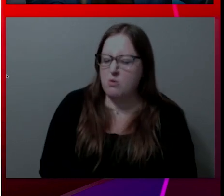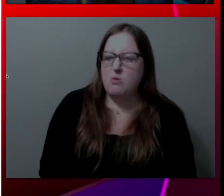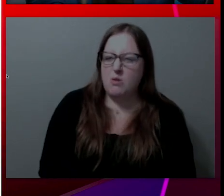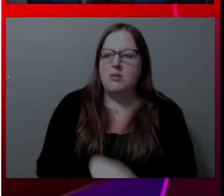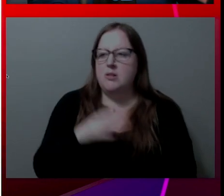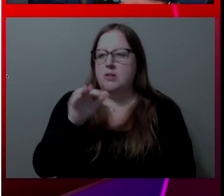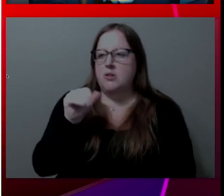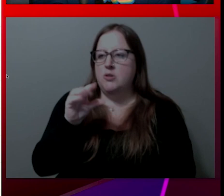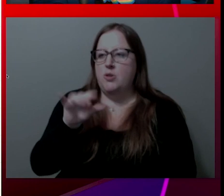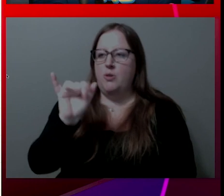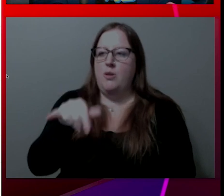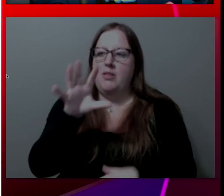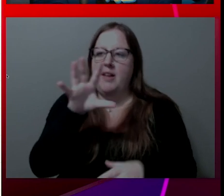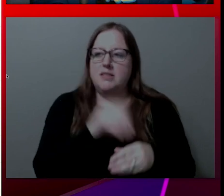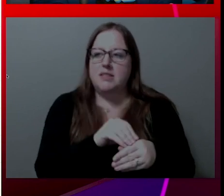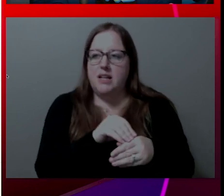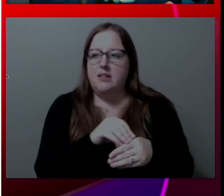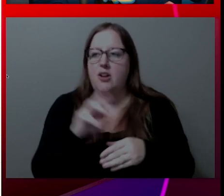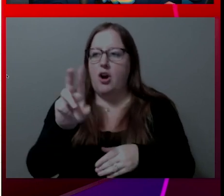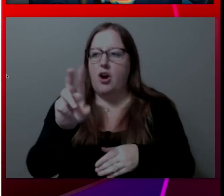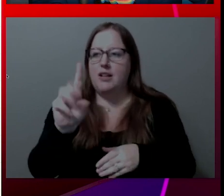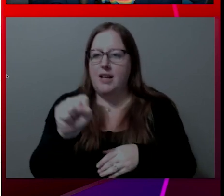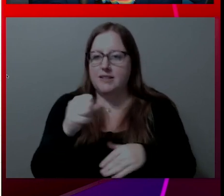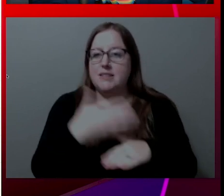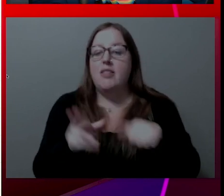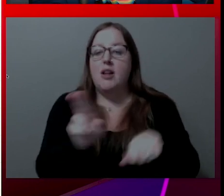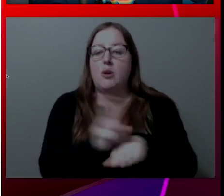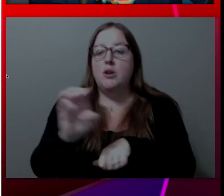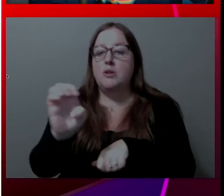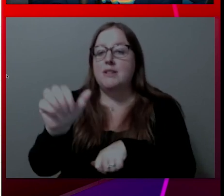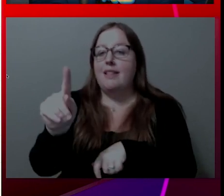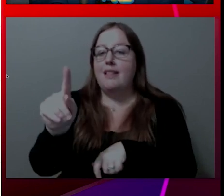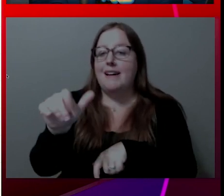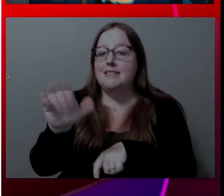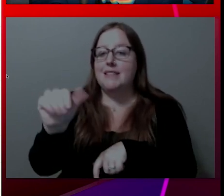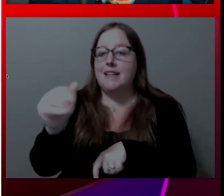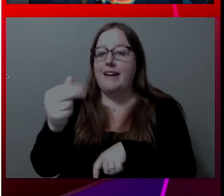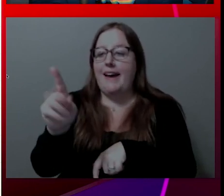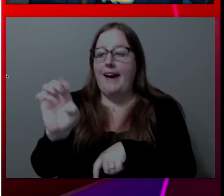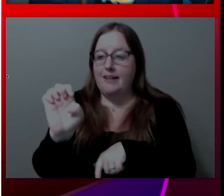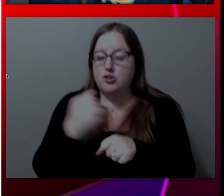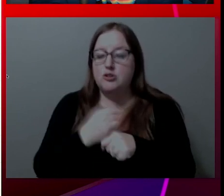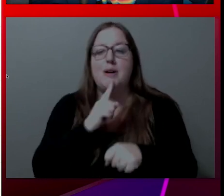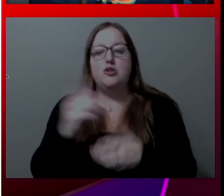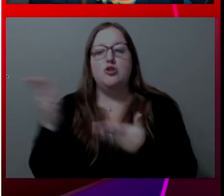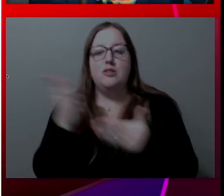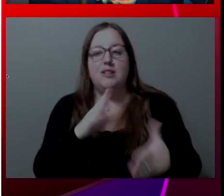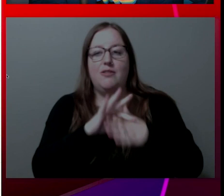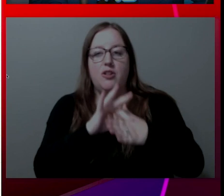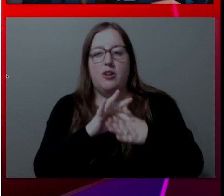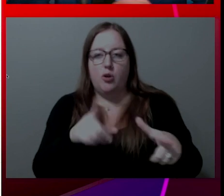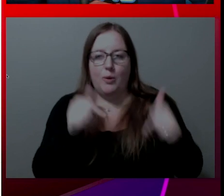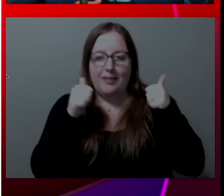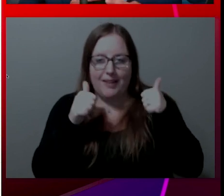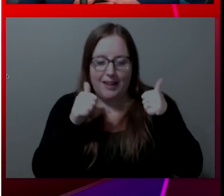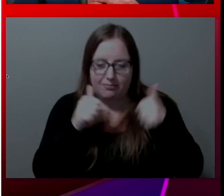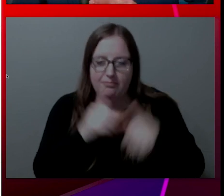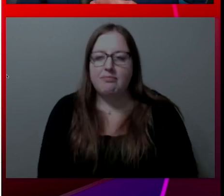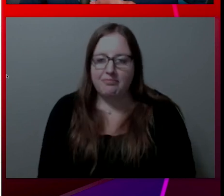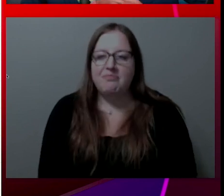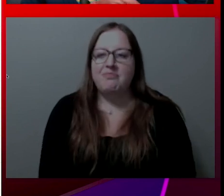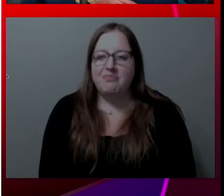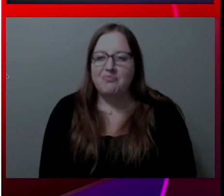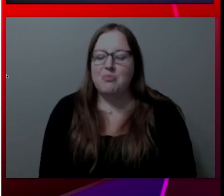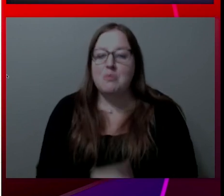in RDS. And then we use Elasticache to make sure we can deliver the content very quickly. Nice. Yeah. So